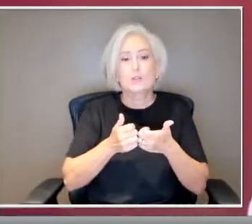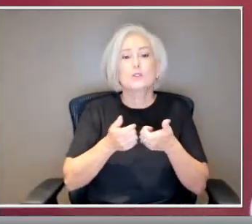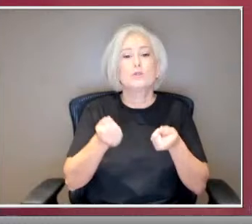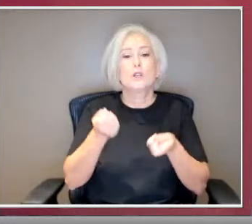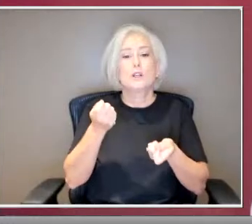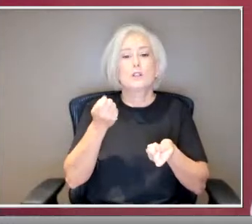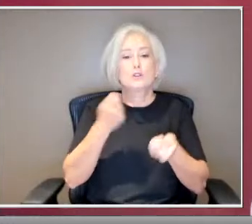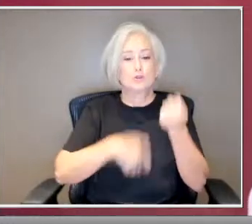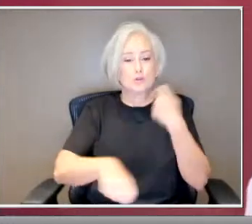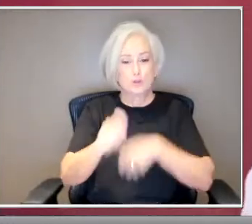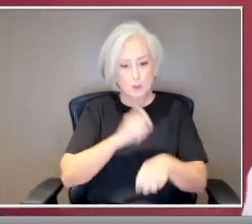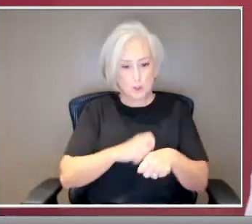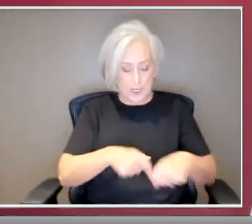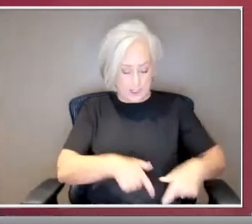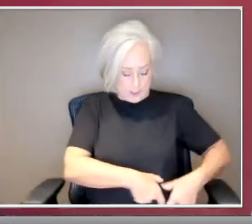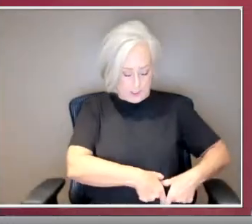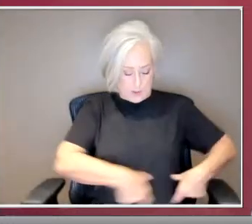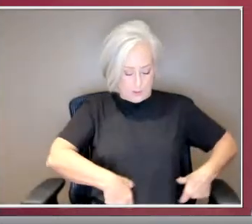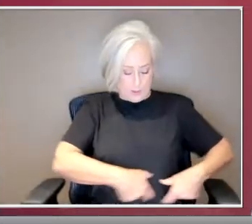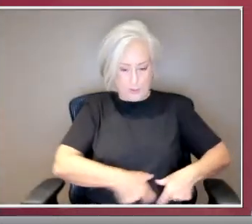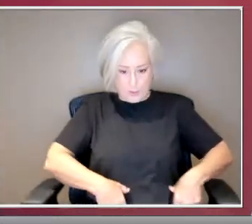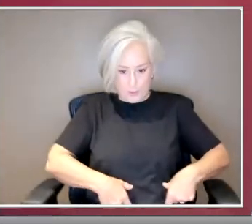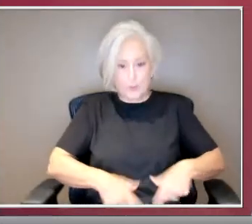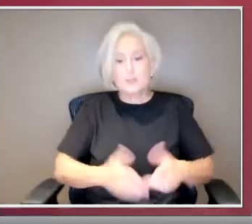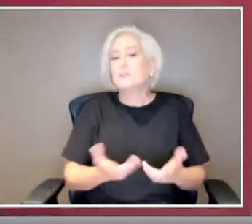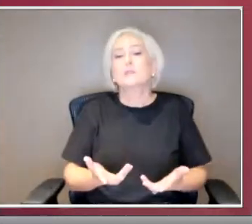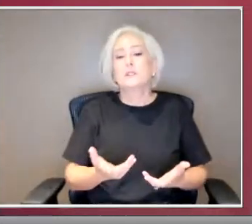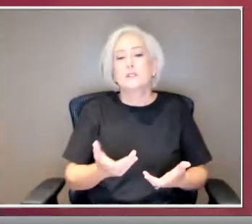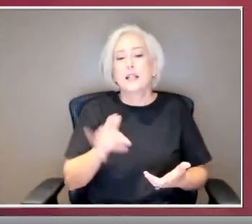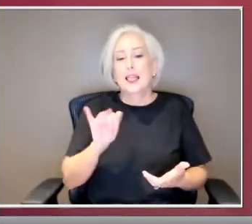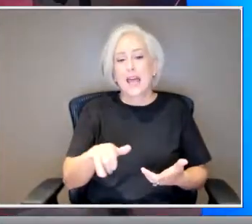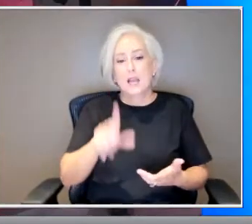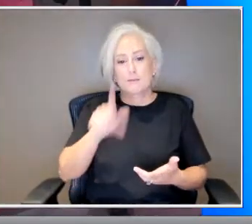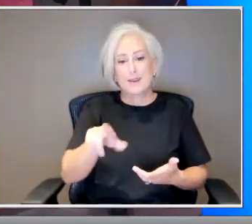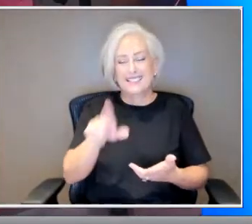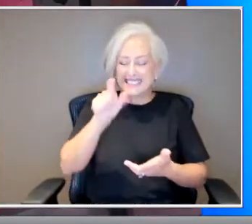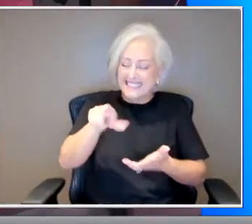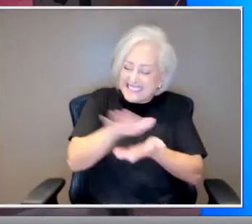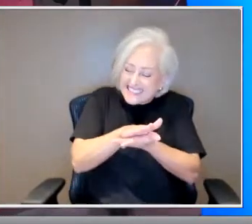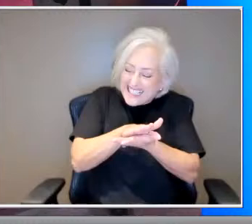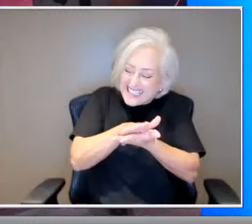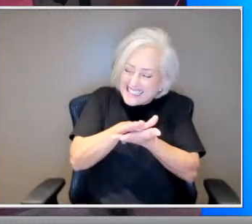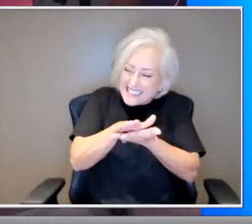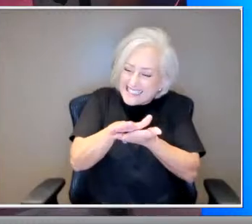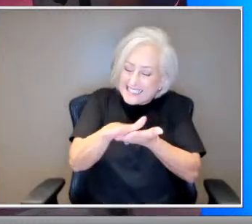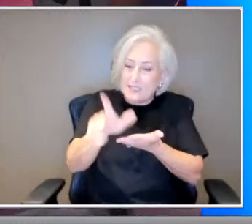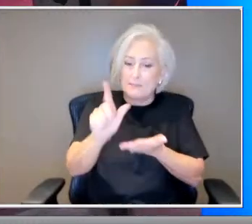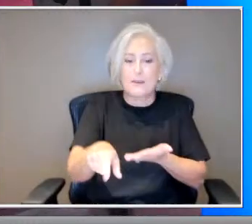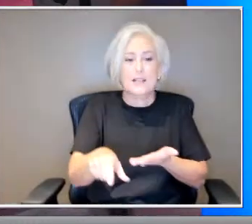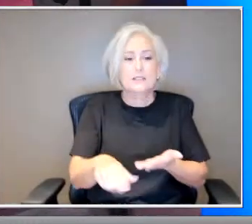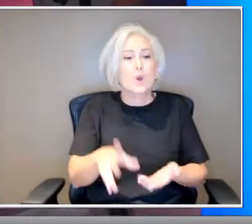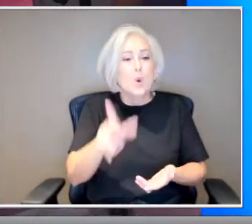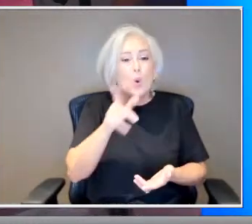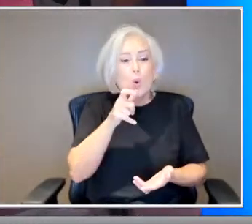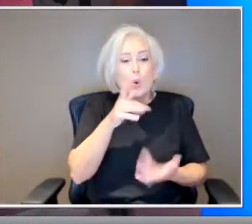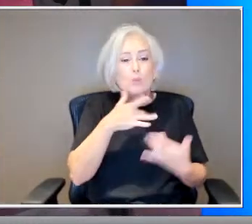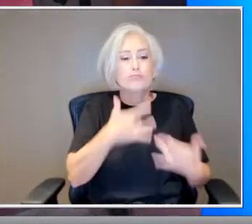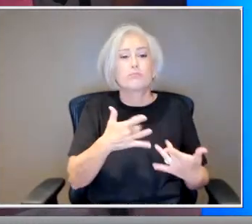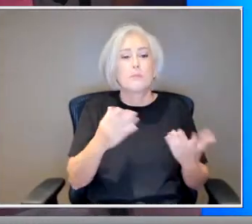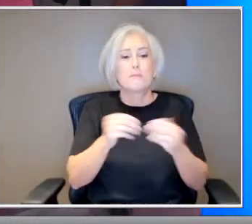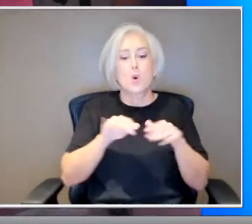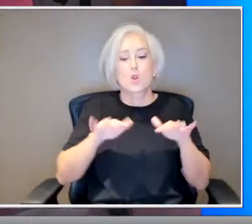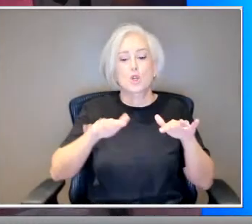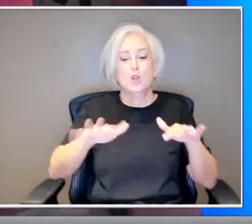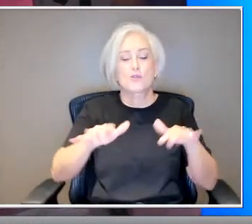sterile procedure. And who was more nervous, Mom or Erica? I would say